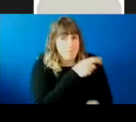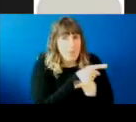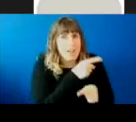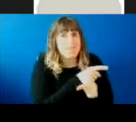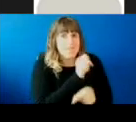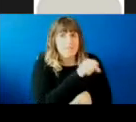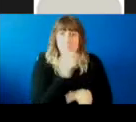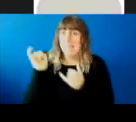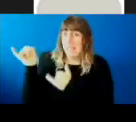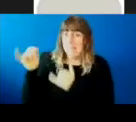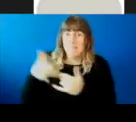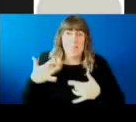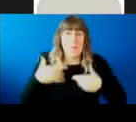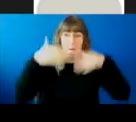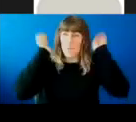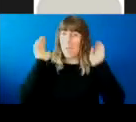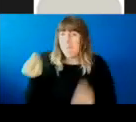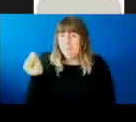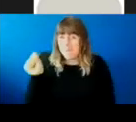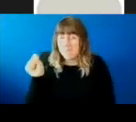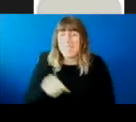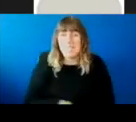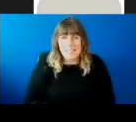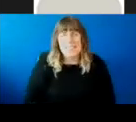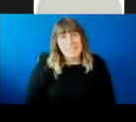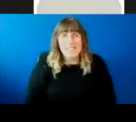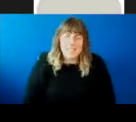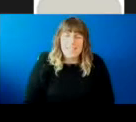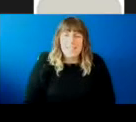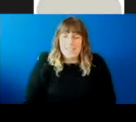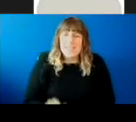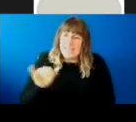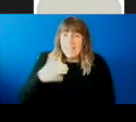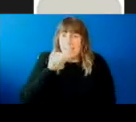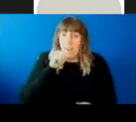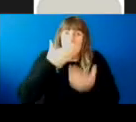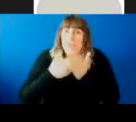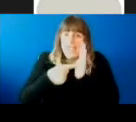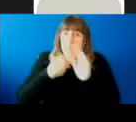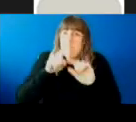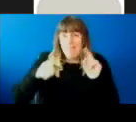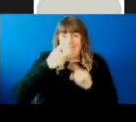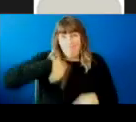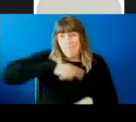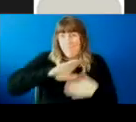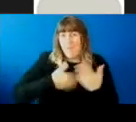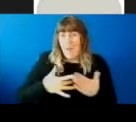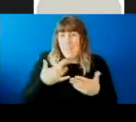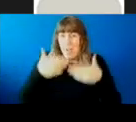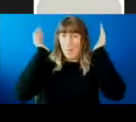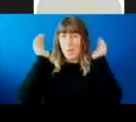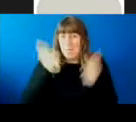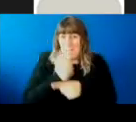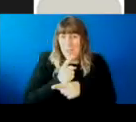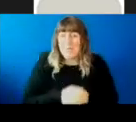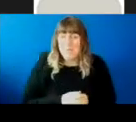do too. I know that's a hypothetical example, but we all feel overwhelmed. Yeah, you